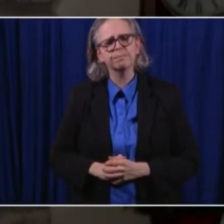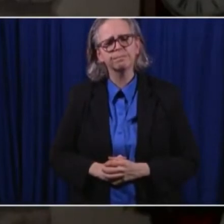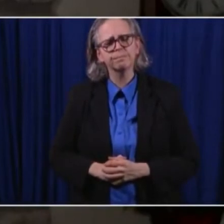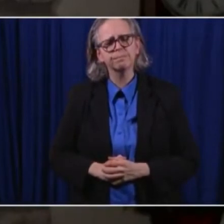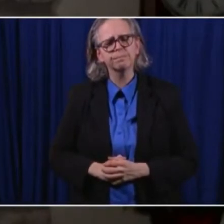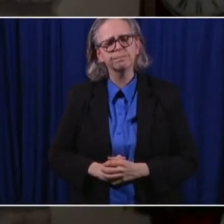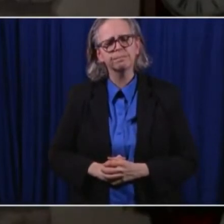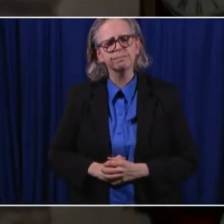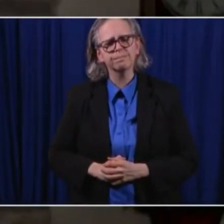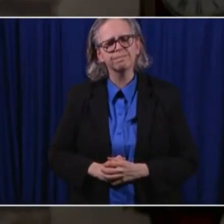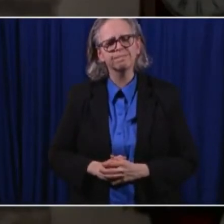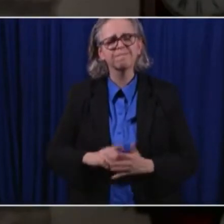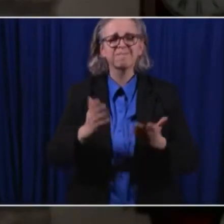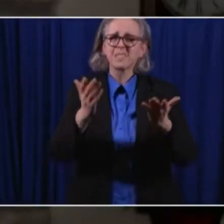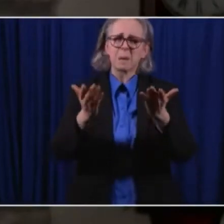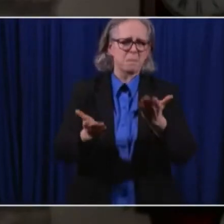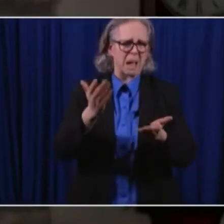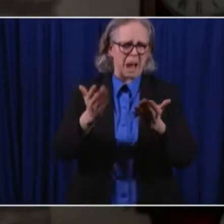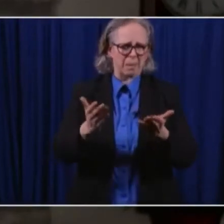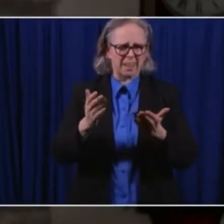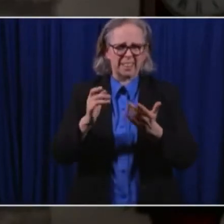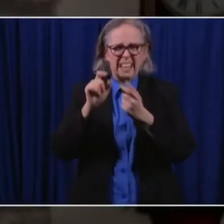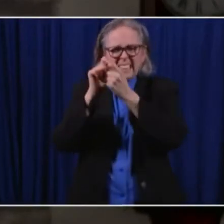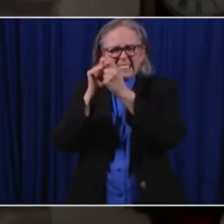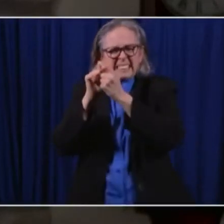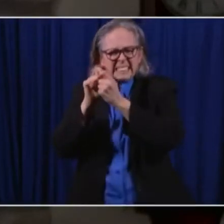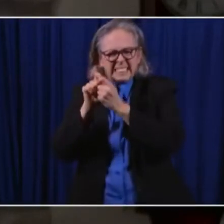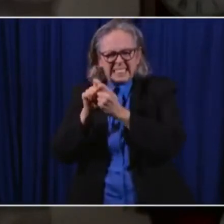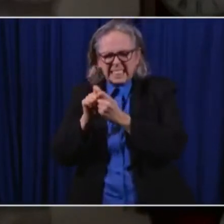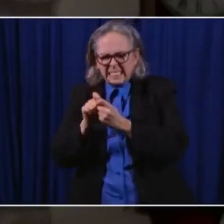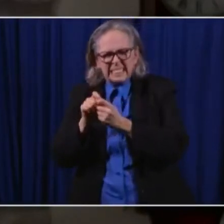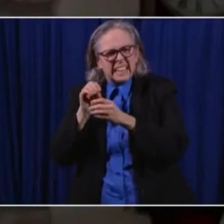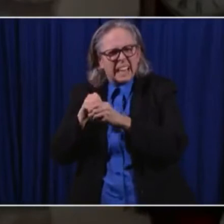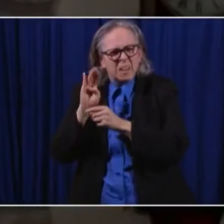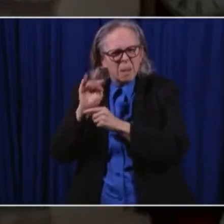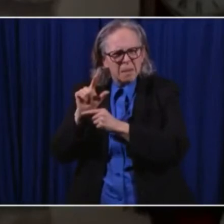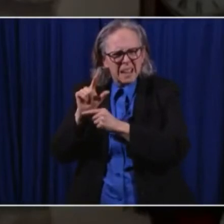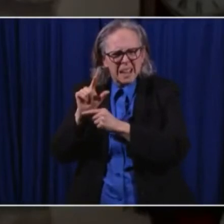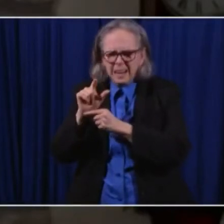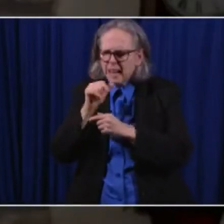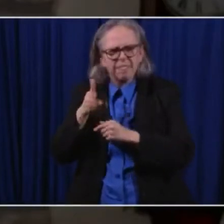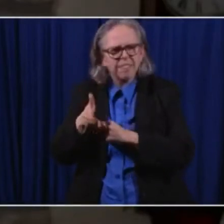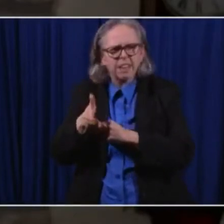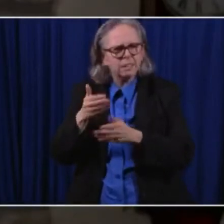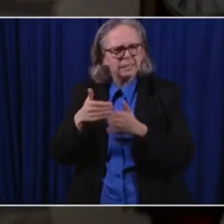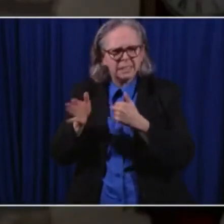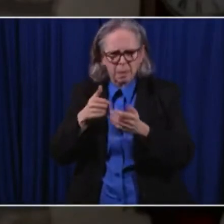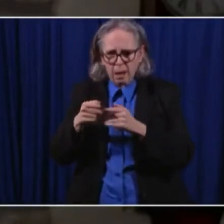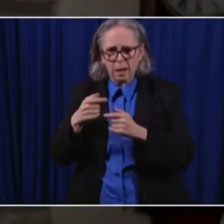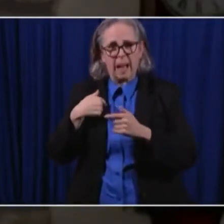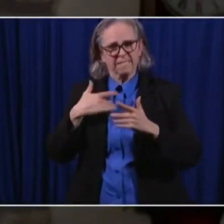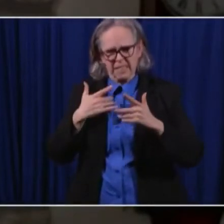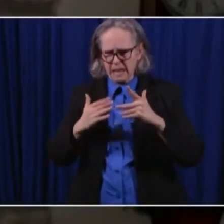want if it improves the status quo. So that'll be the criteria that I'll follow.